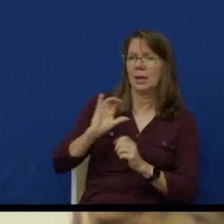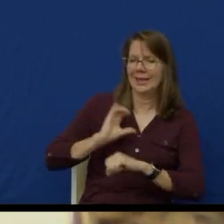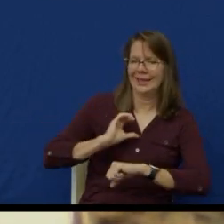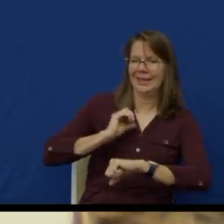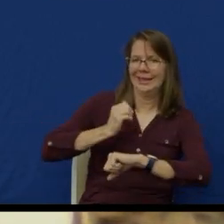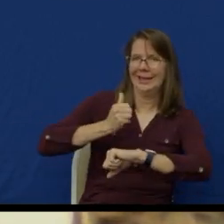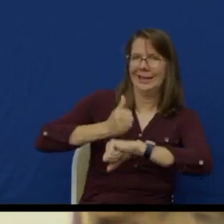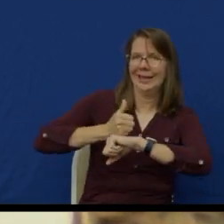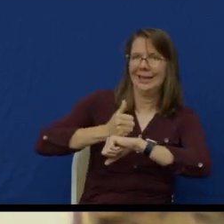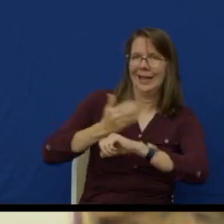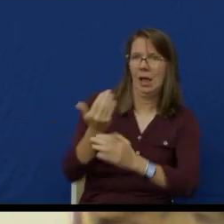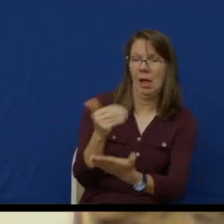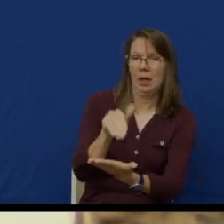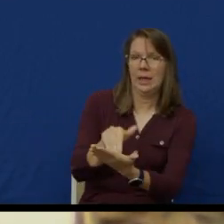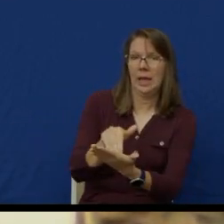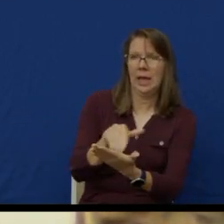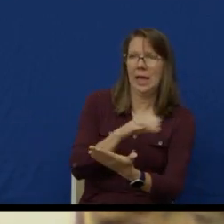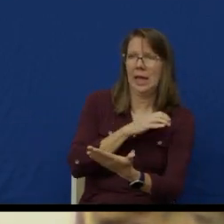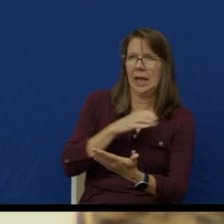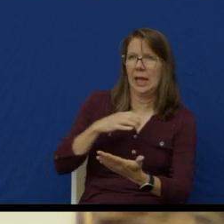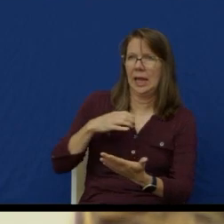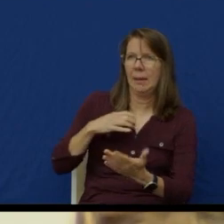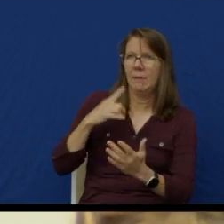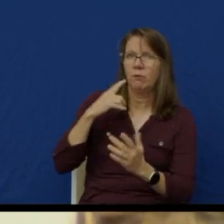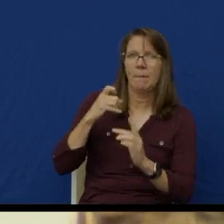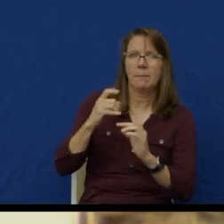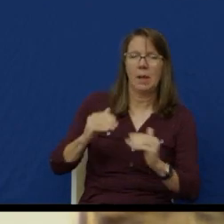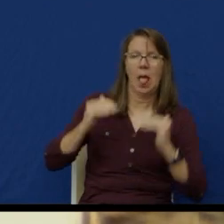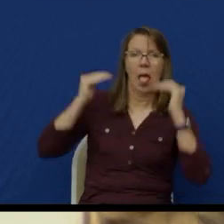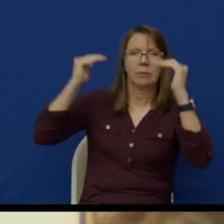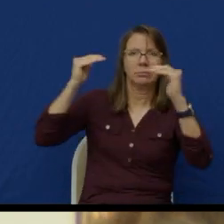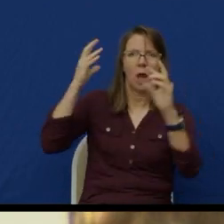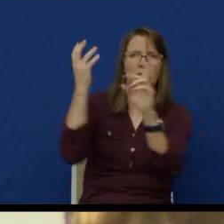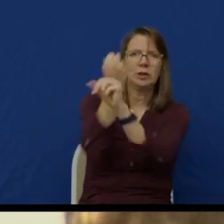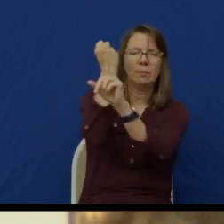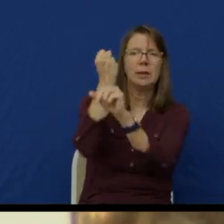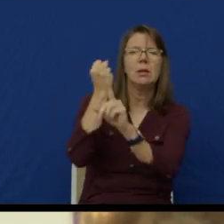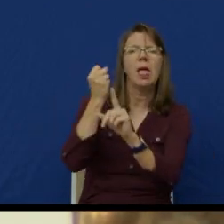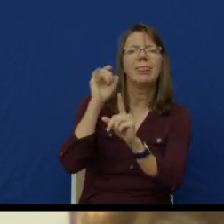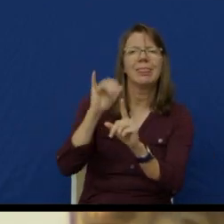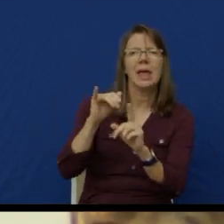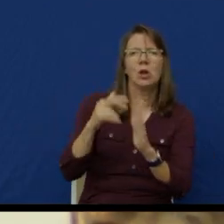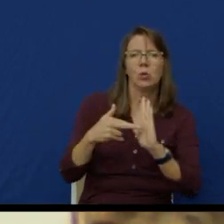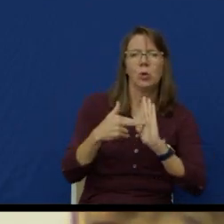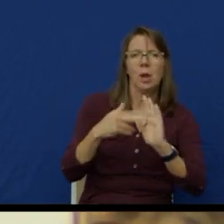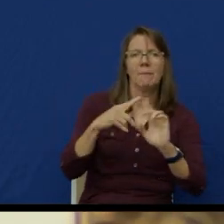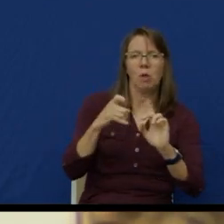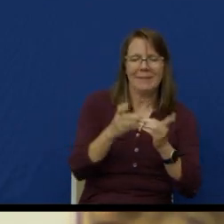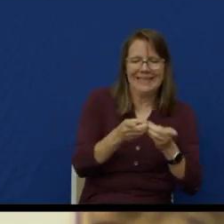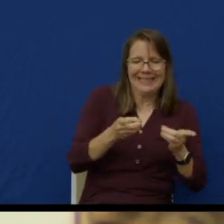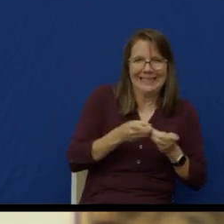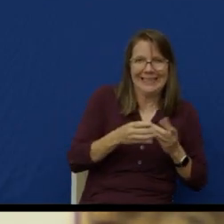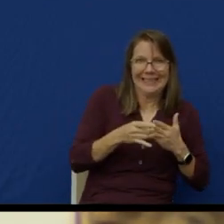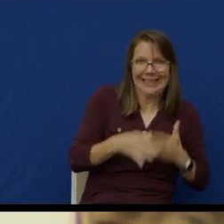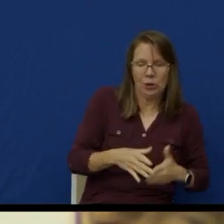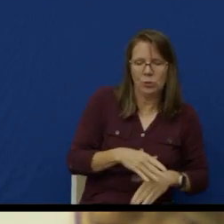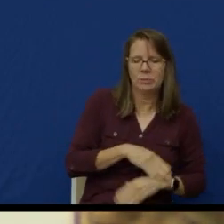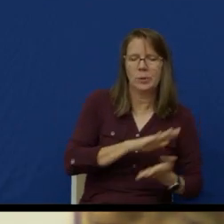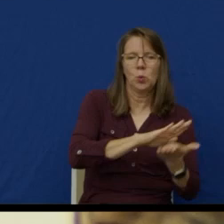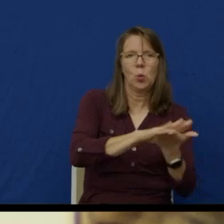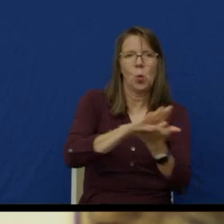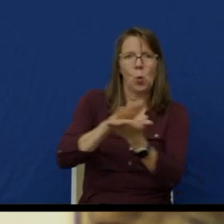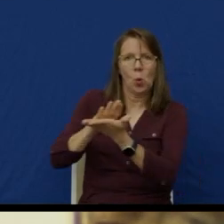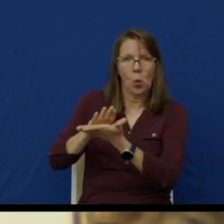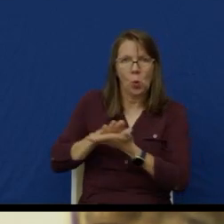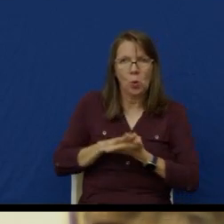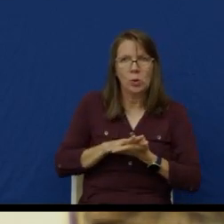reconstituting the members of the Committee for Mathematics Achievement. So that has representation from district leaders, schools across the state,